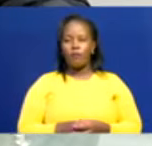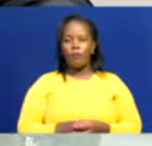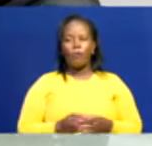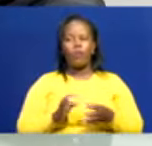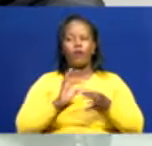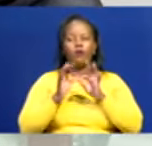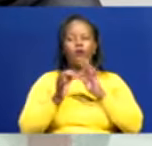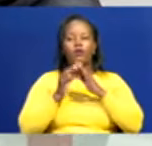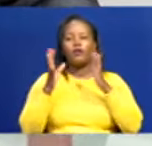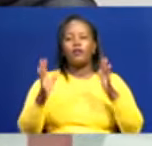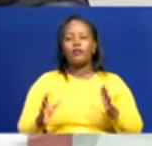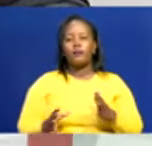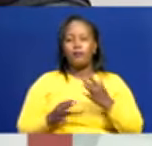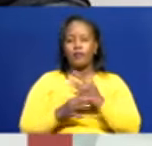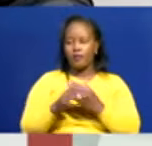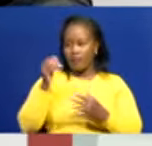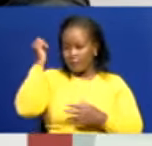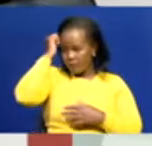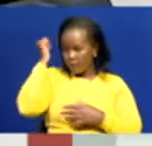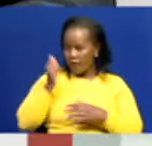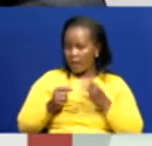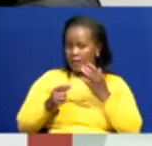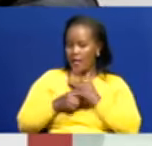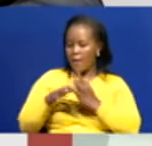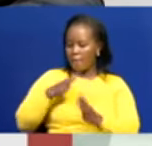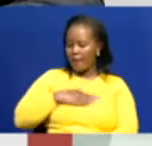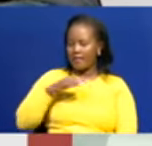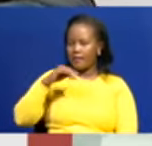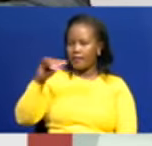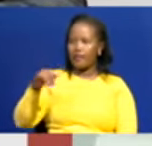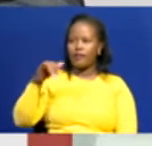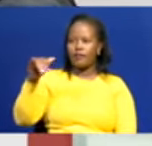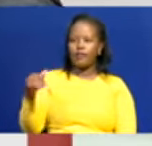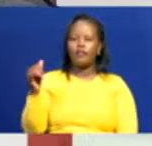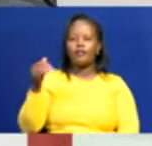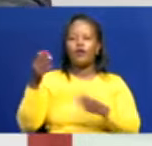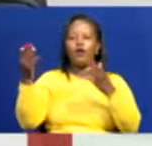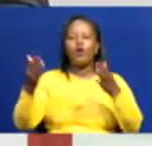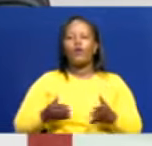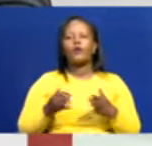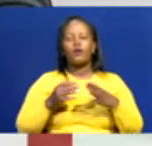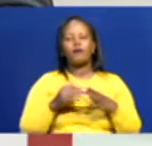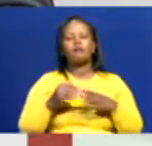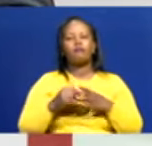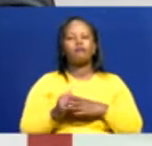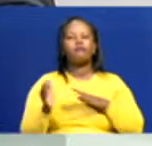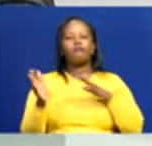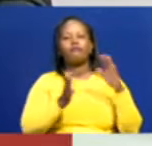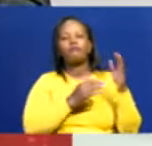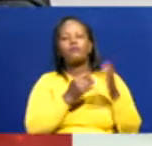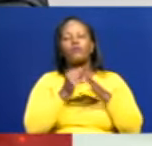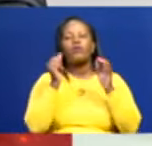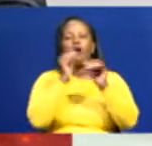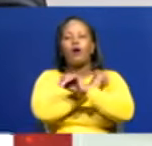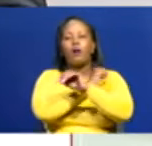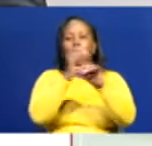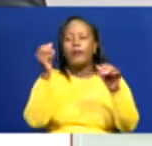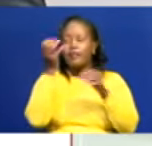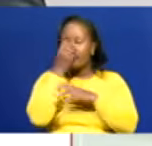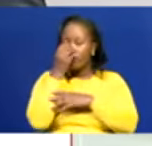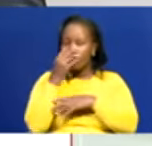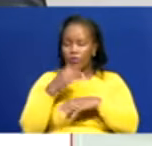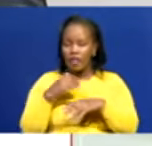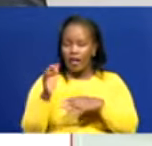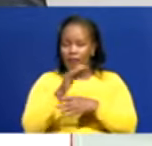And Wangeshi is a sign language interpreter tonight. My name is John Jacob Curia. Welcome to the broadcast. President William Ruto has called for unity